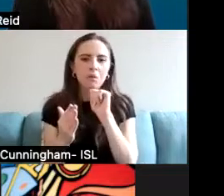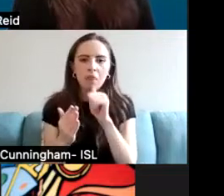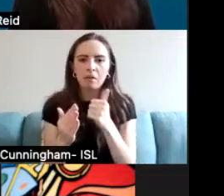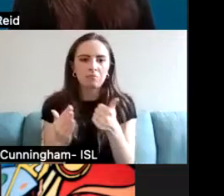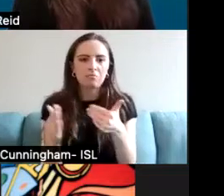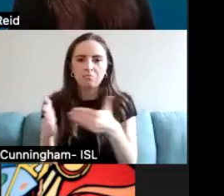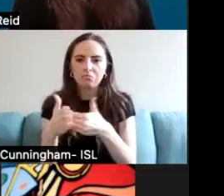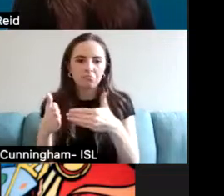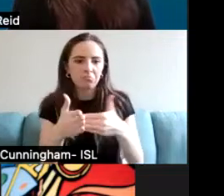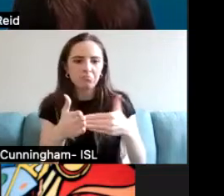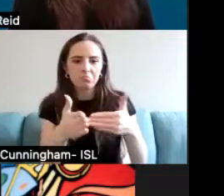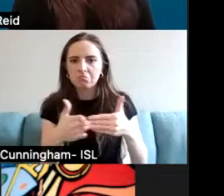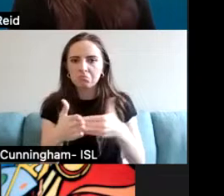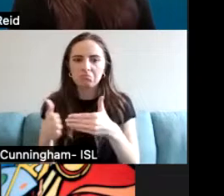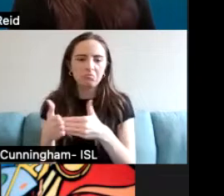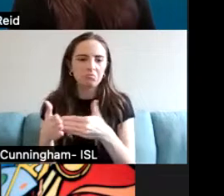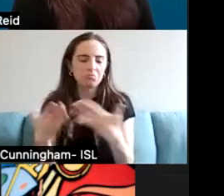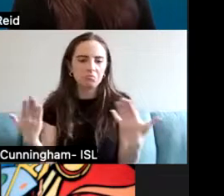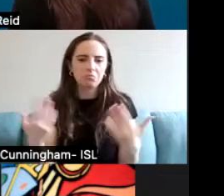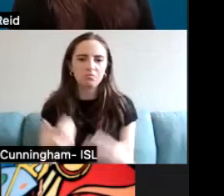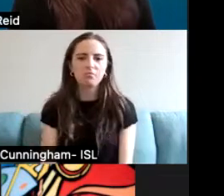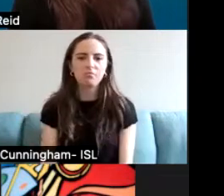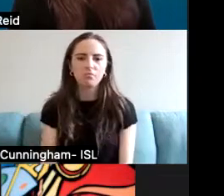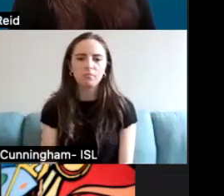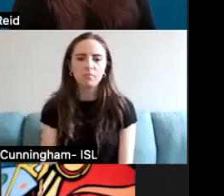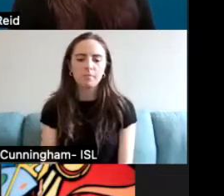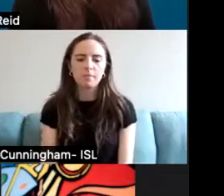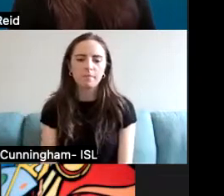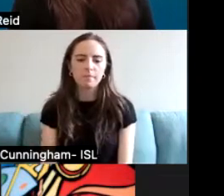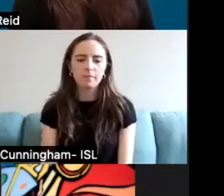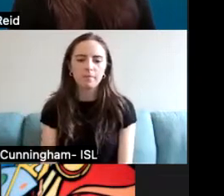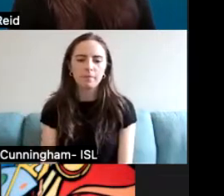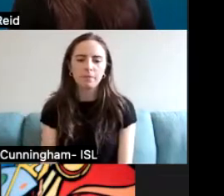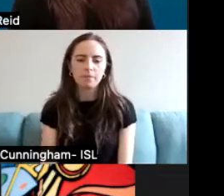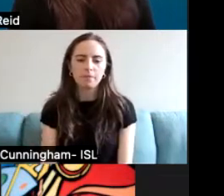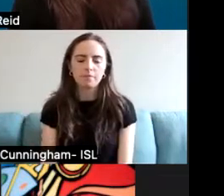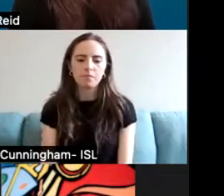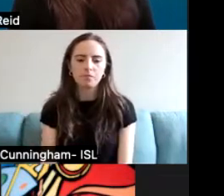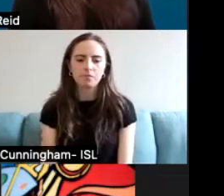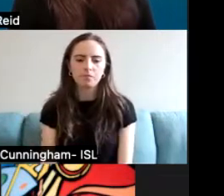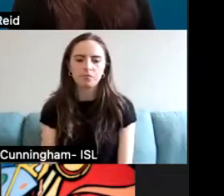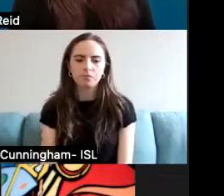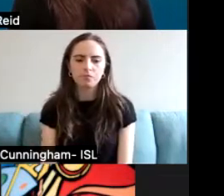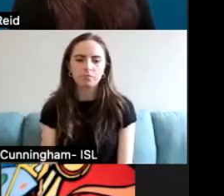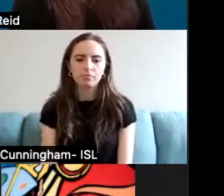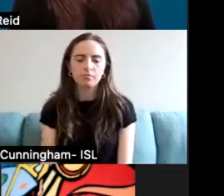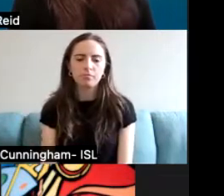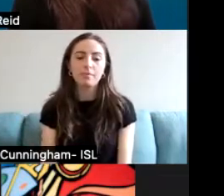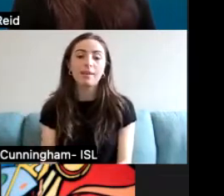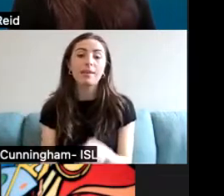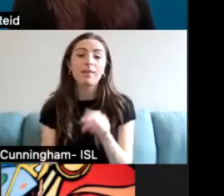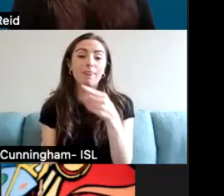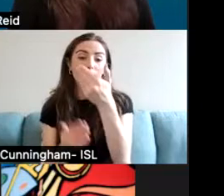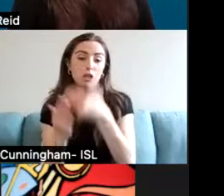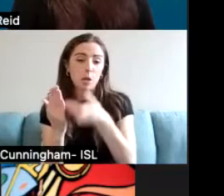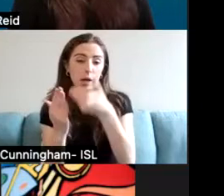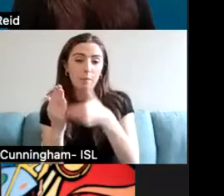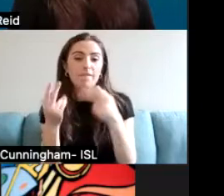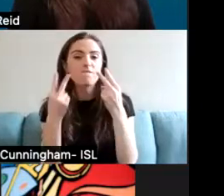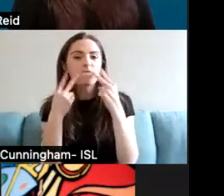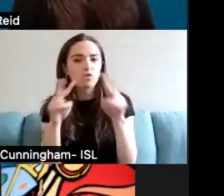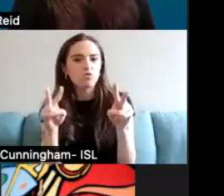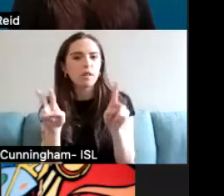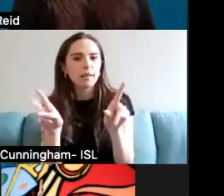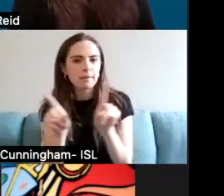document. So I guess this document is visually probably the same. However,